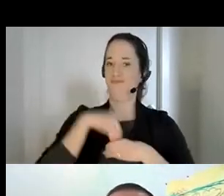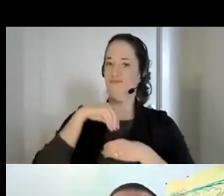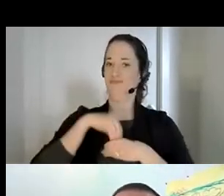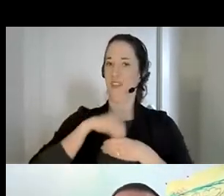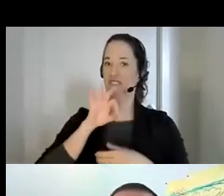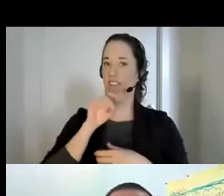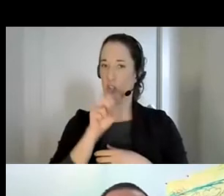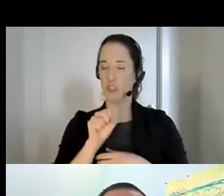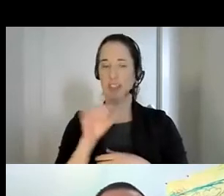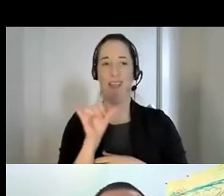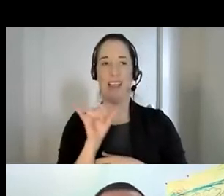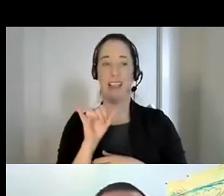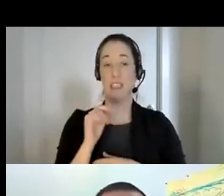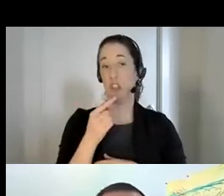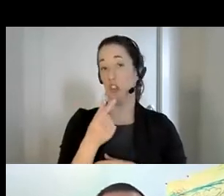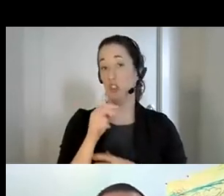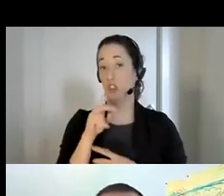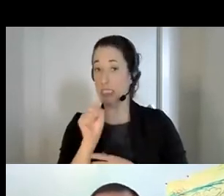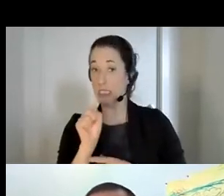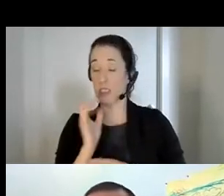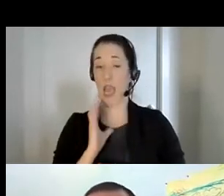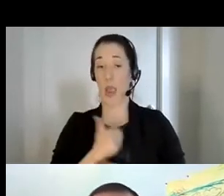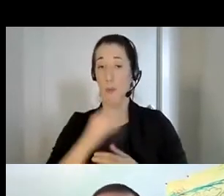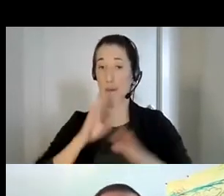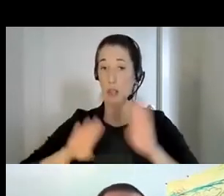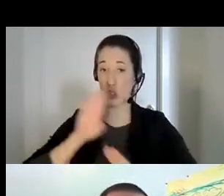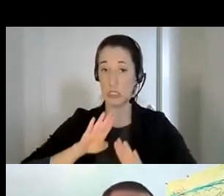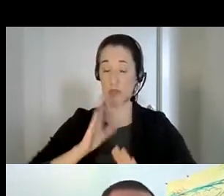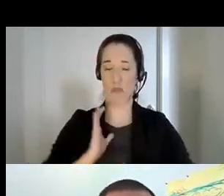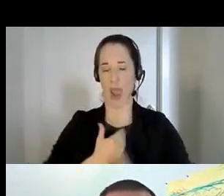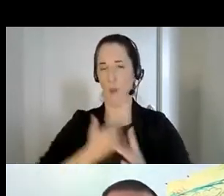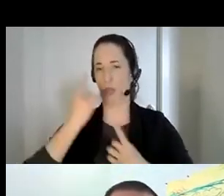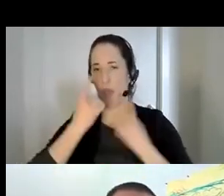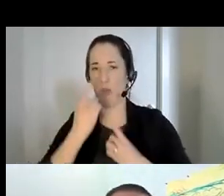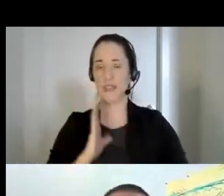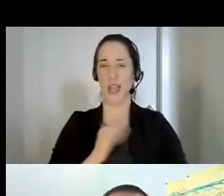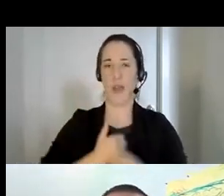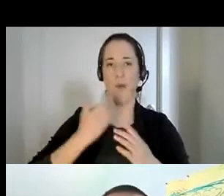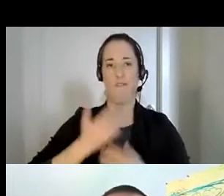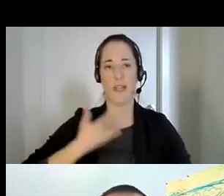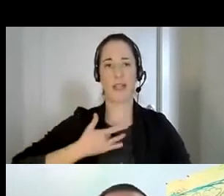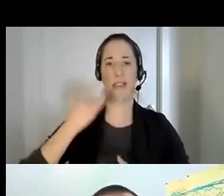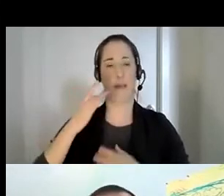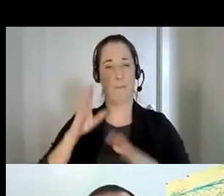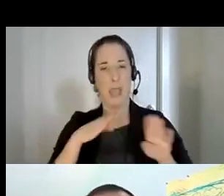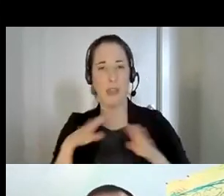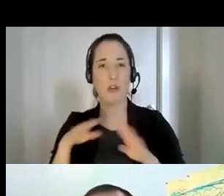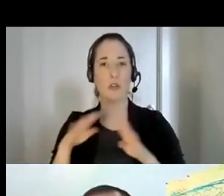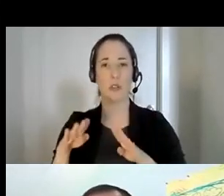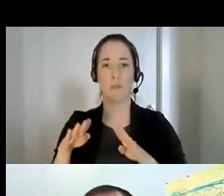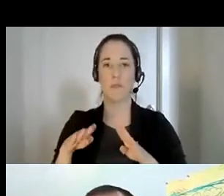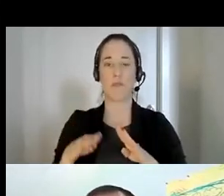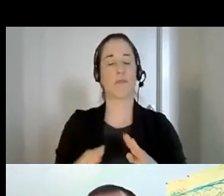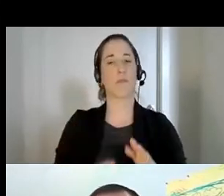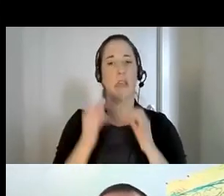like genes, our biology, even our thoughts, our feelings, our behaviors, individual level